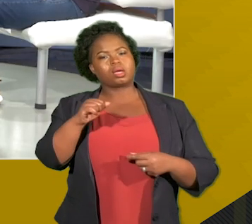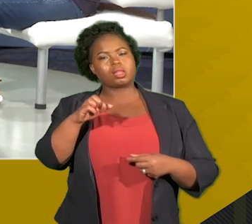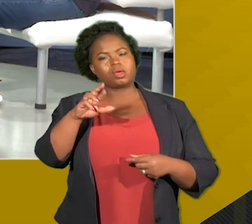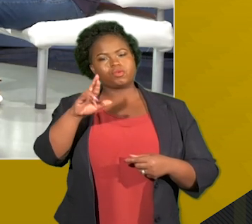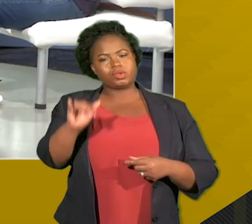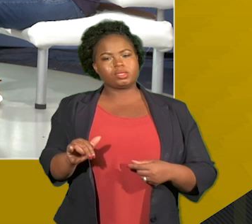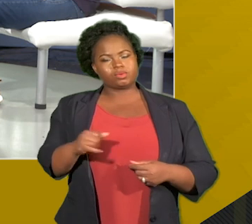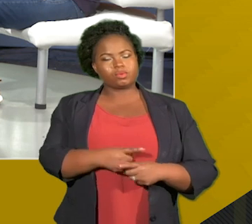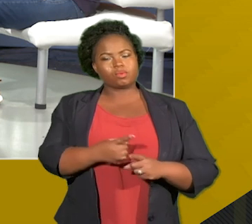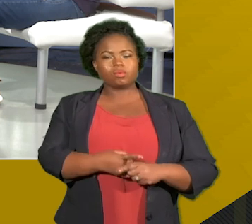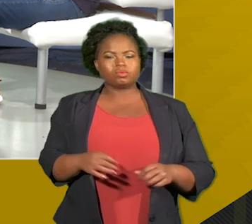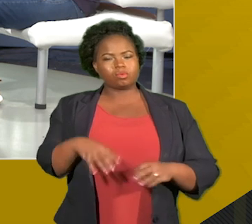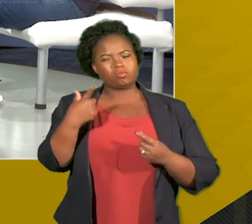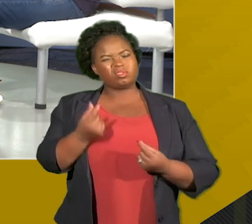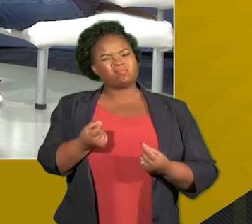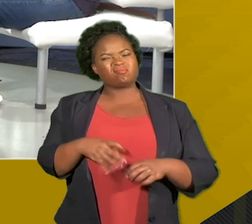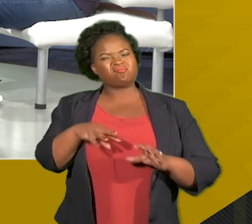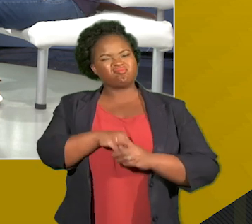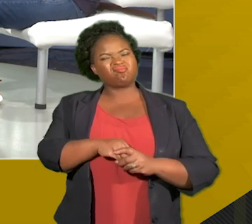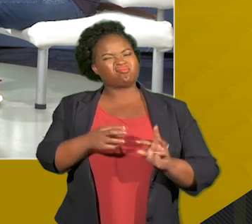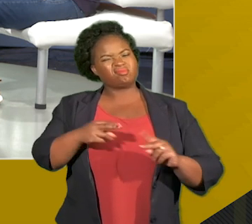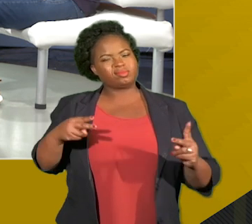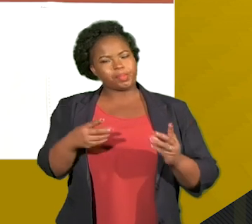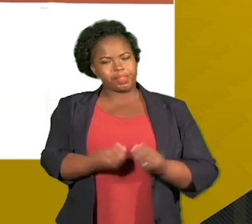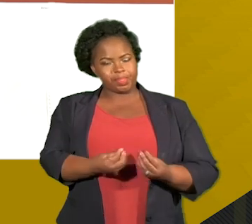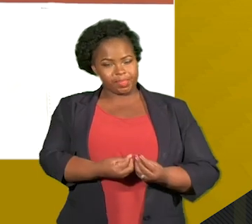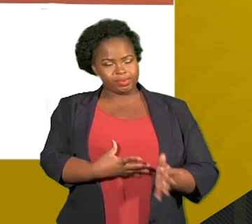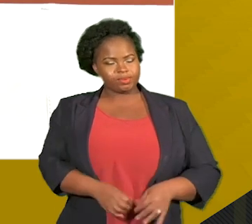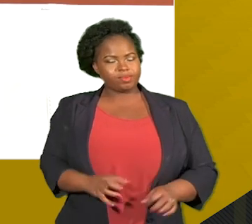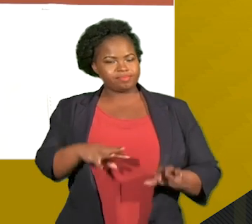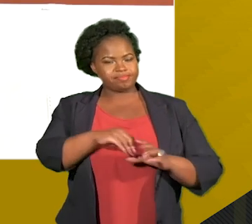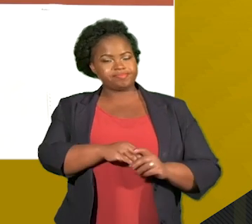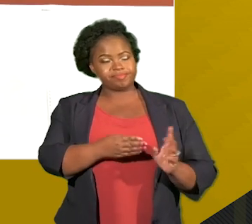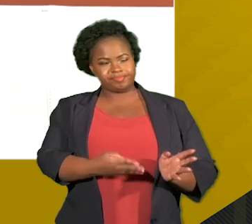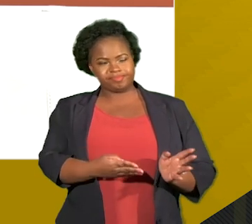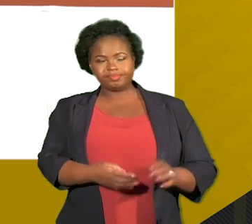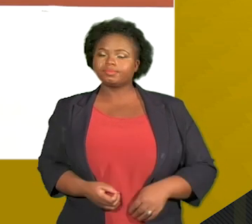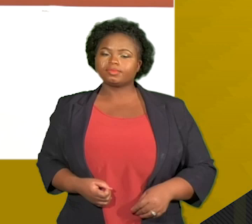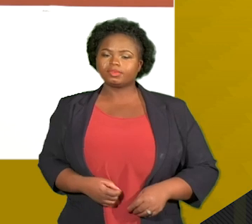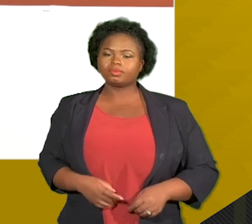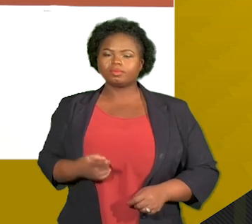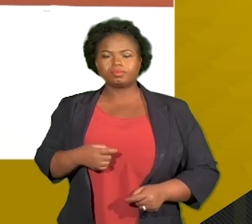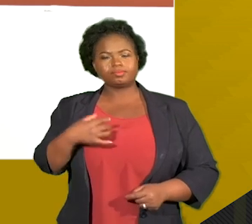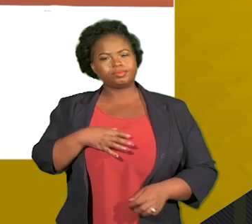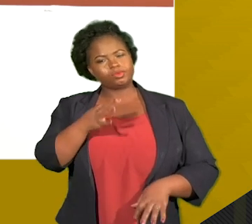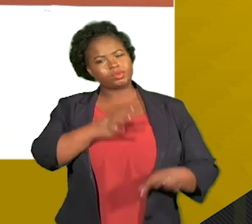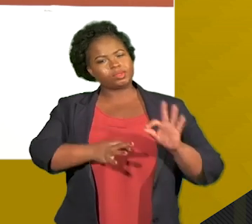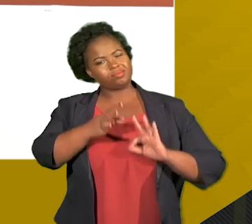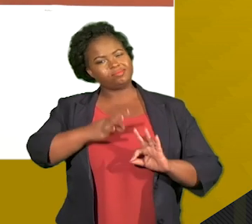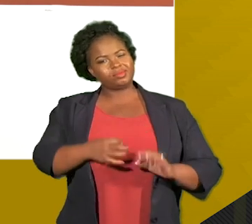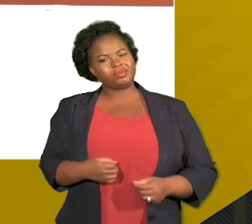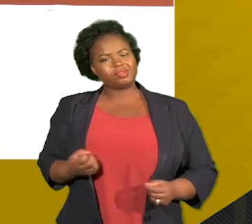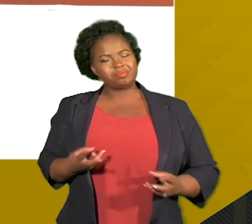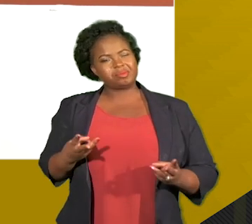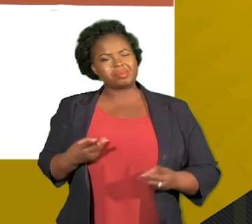there. Welcome to Daily Thetha. Thank you. Let's speak a little bit, and we'll start with you, Rolin Hlahla, and maybe perhaps request. ke batho